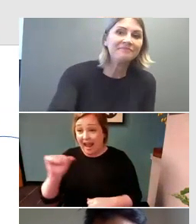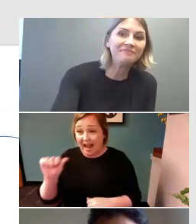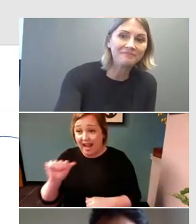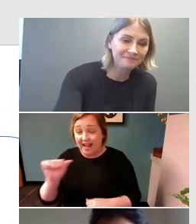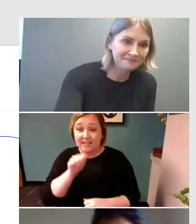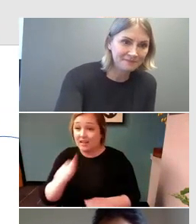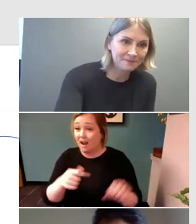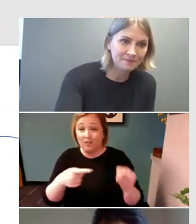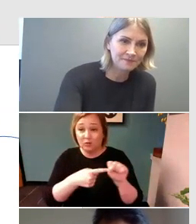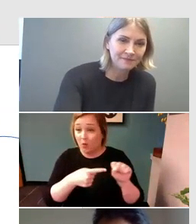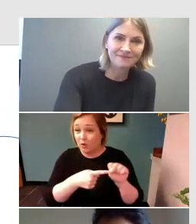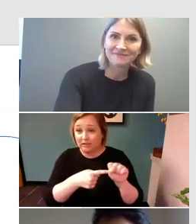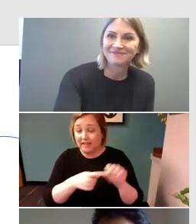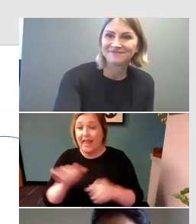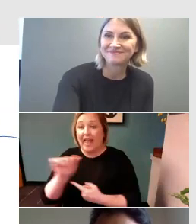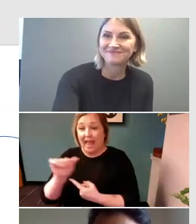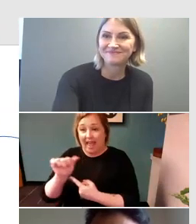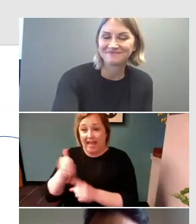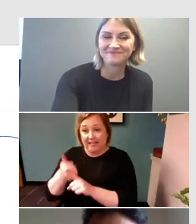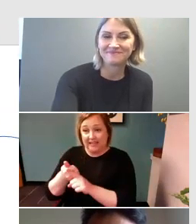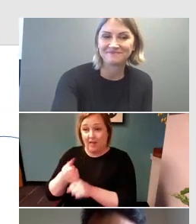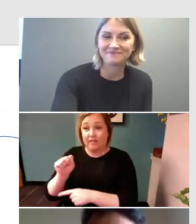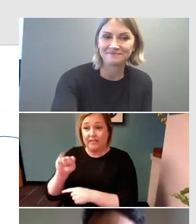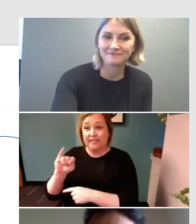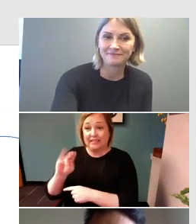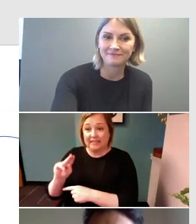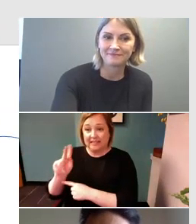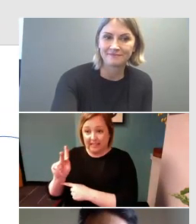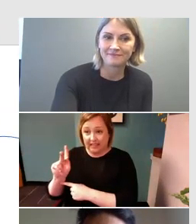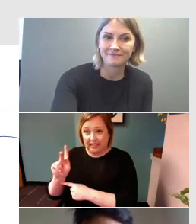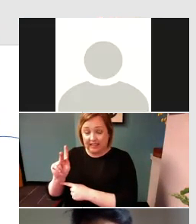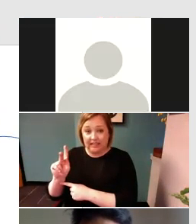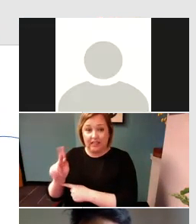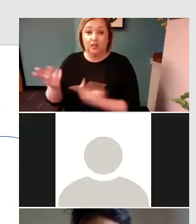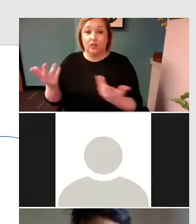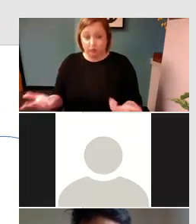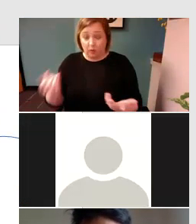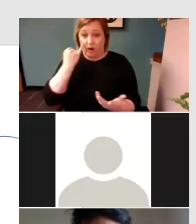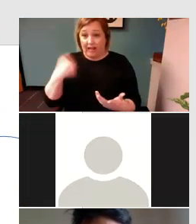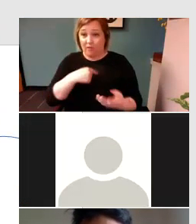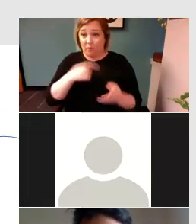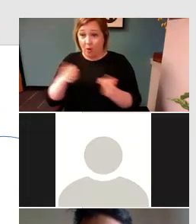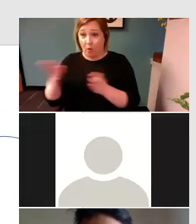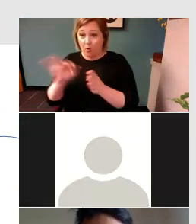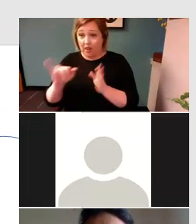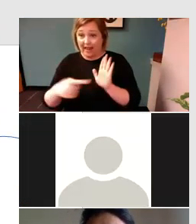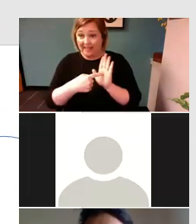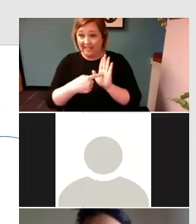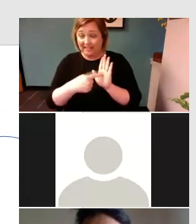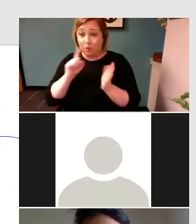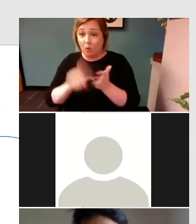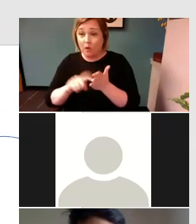sink. So if we have ordered our graph in this set of nodes, then we know that our source node in this scenario is